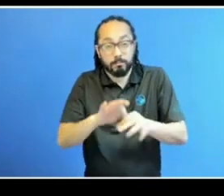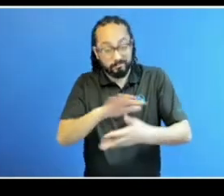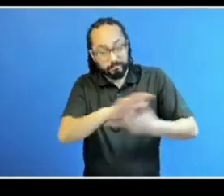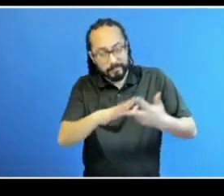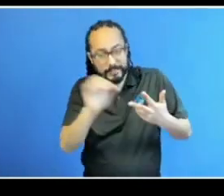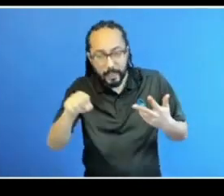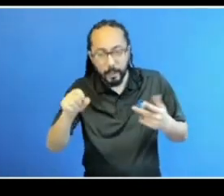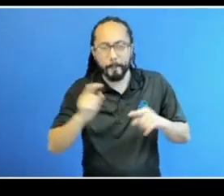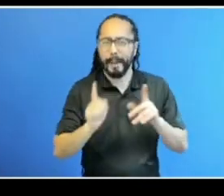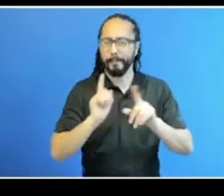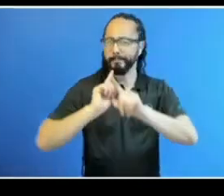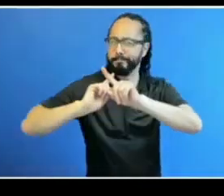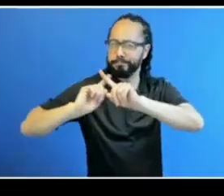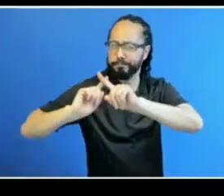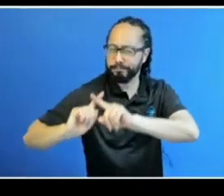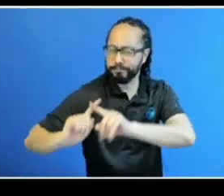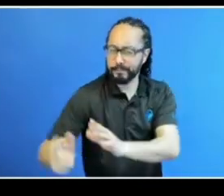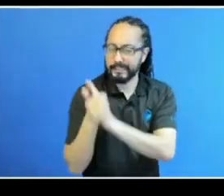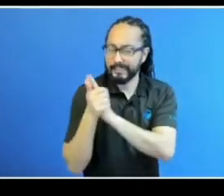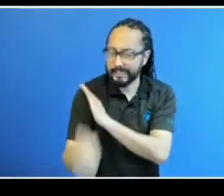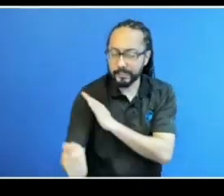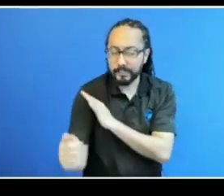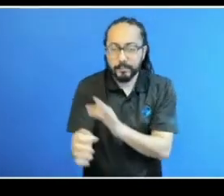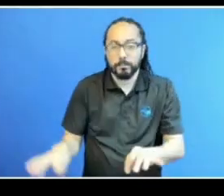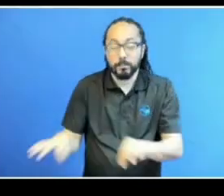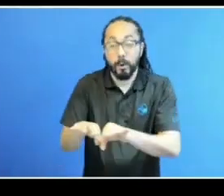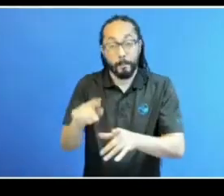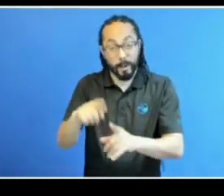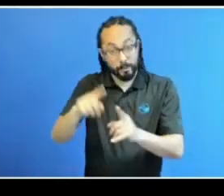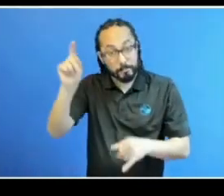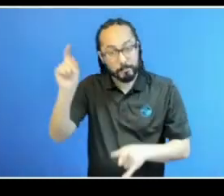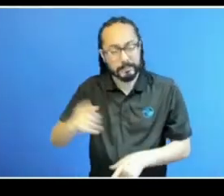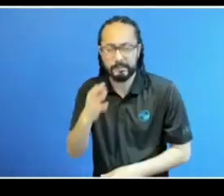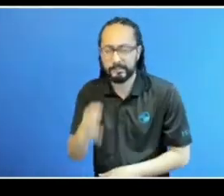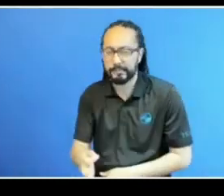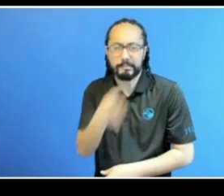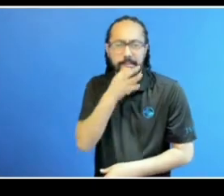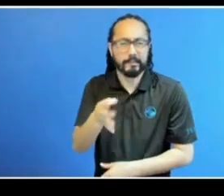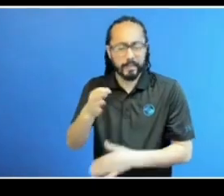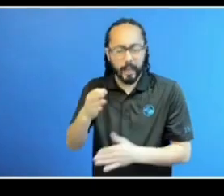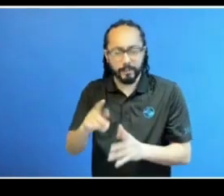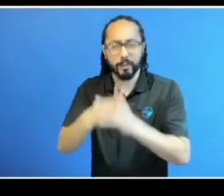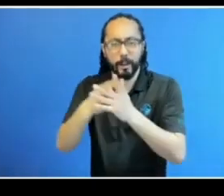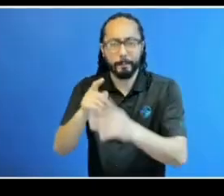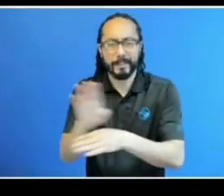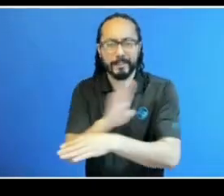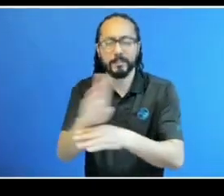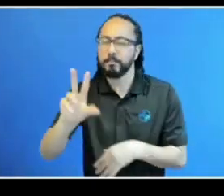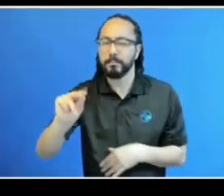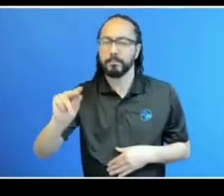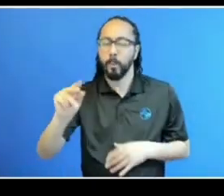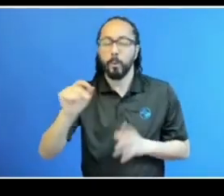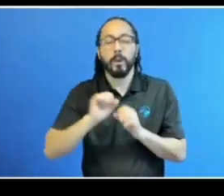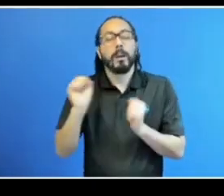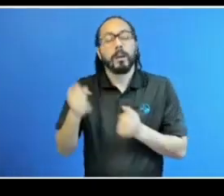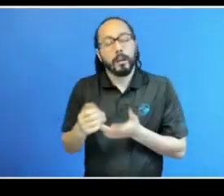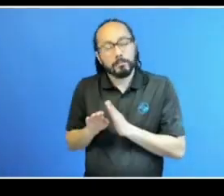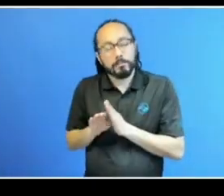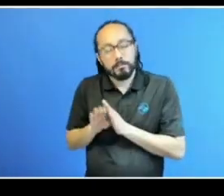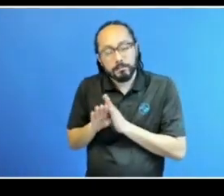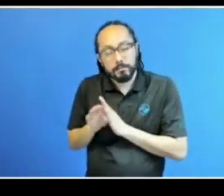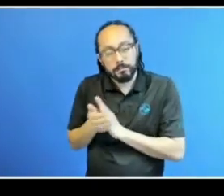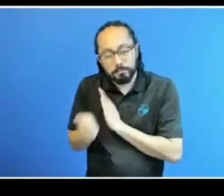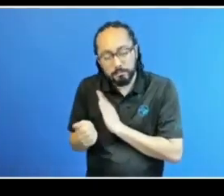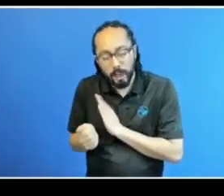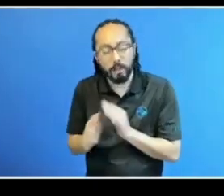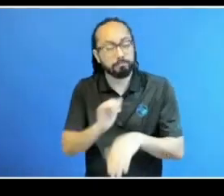recognize that we don't have to have them fully developed before we start the business. A lot of the things that I wanted to do before